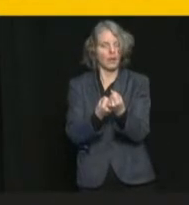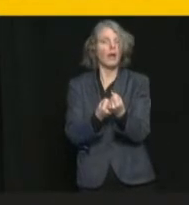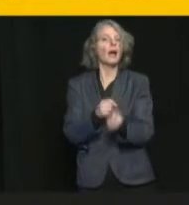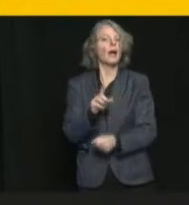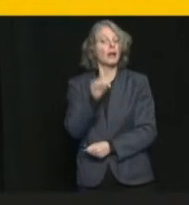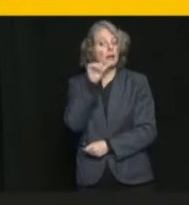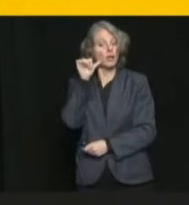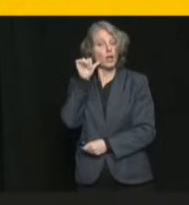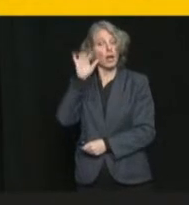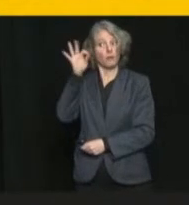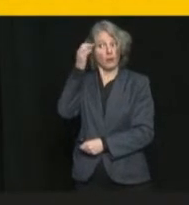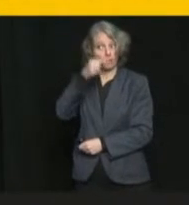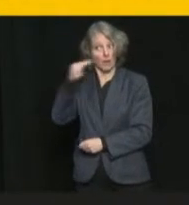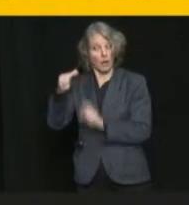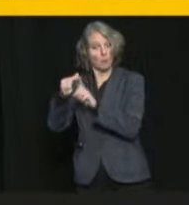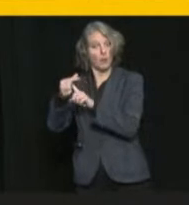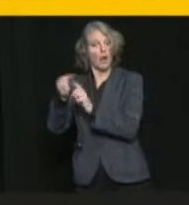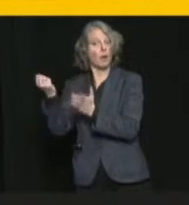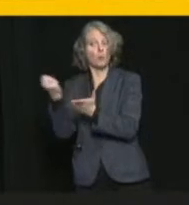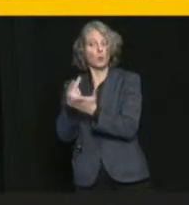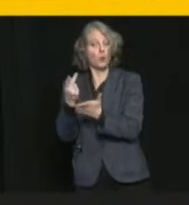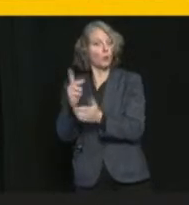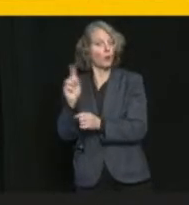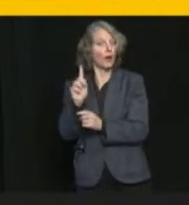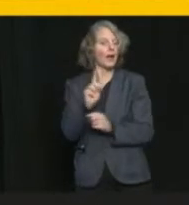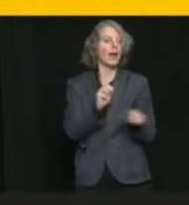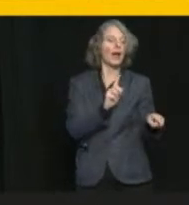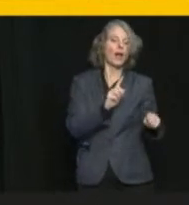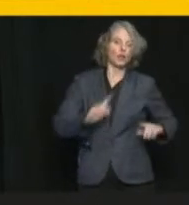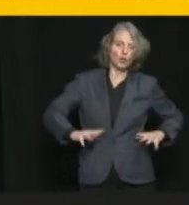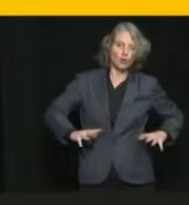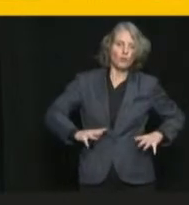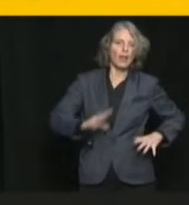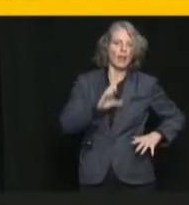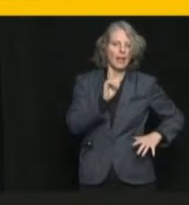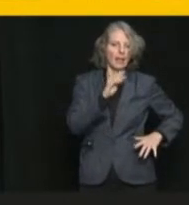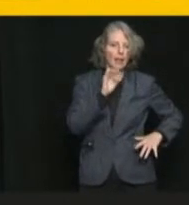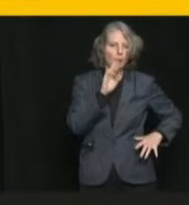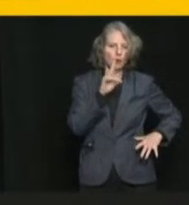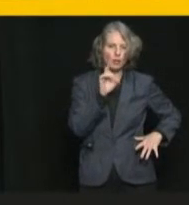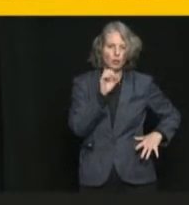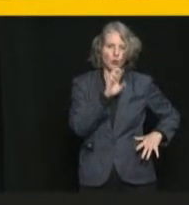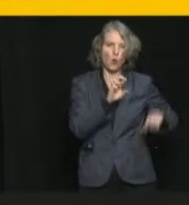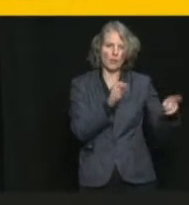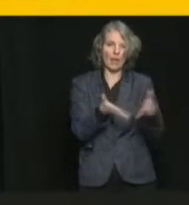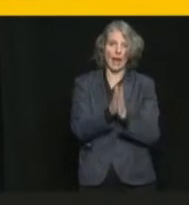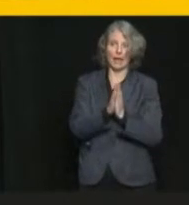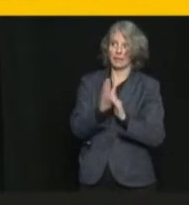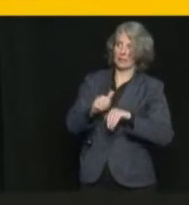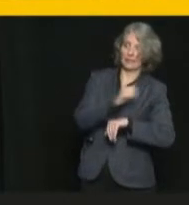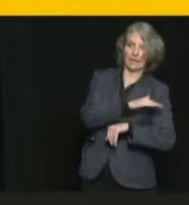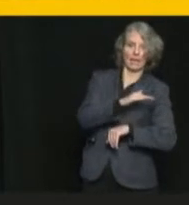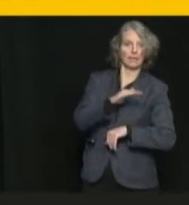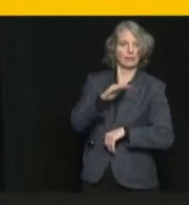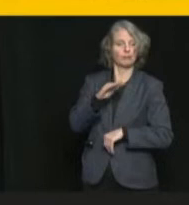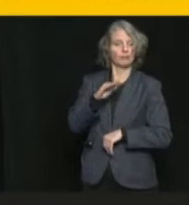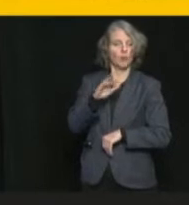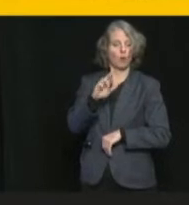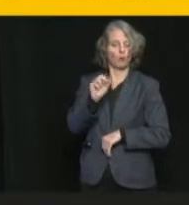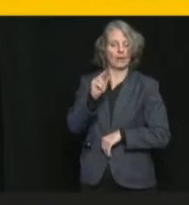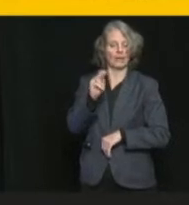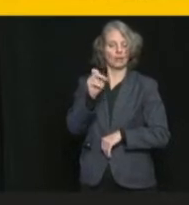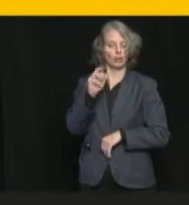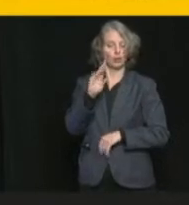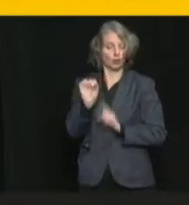approved by the federal government for Nain in Newfoundland and Labrador. The Canadian Rangers will help with the vaccination effort, as